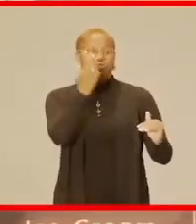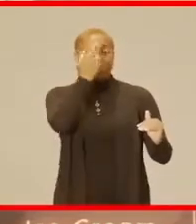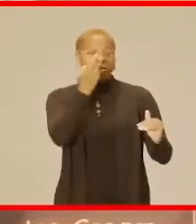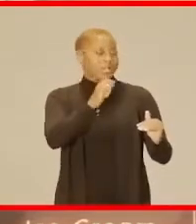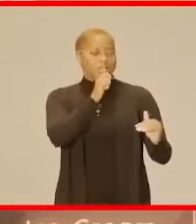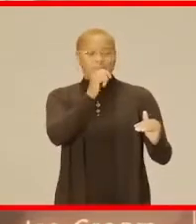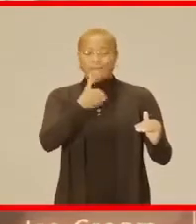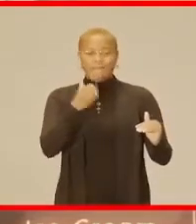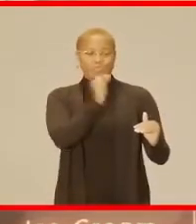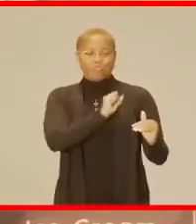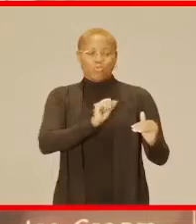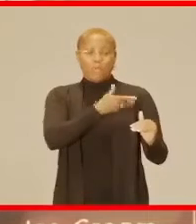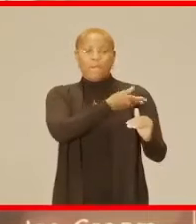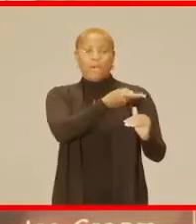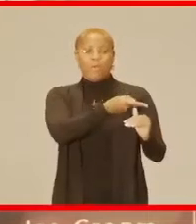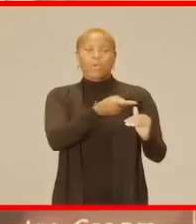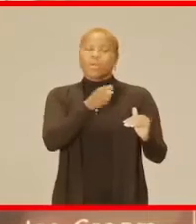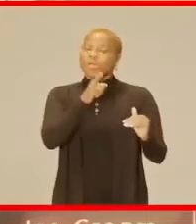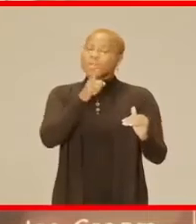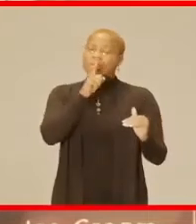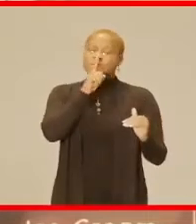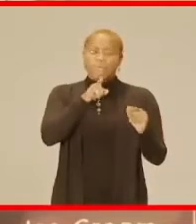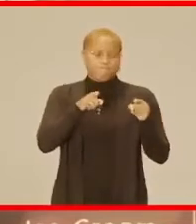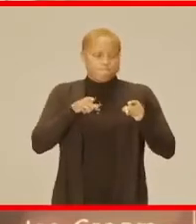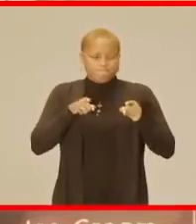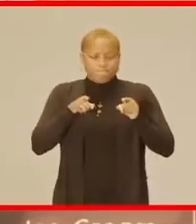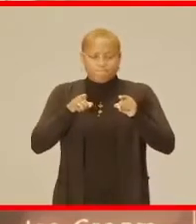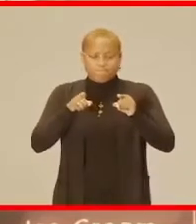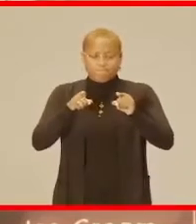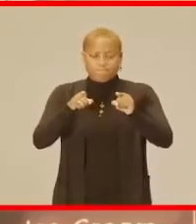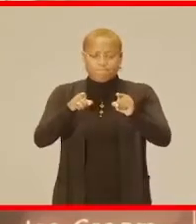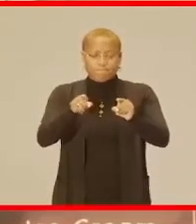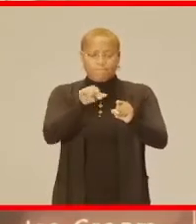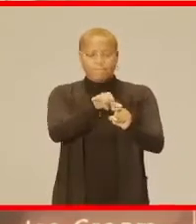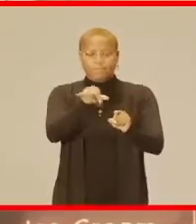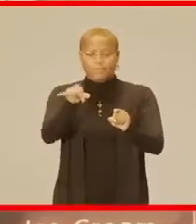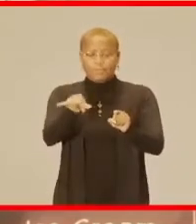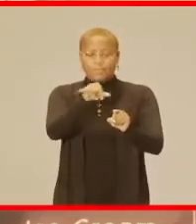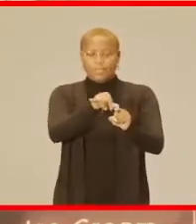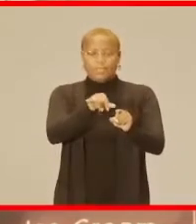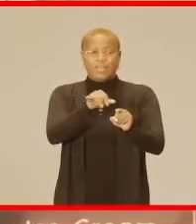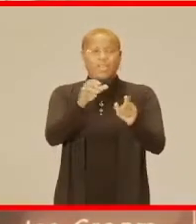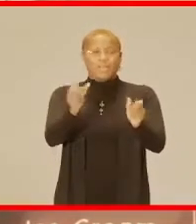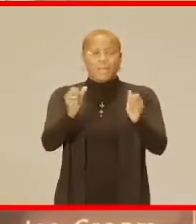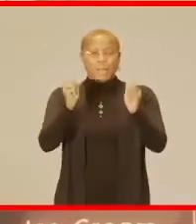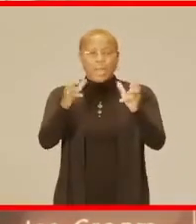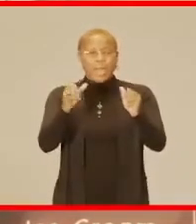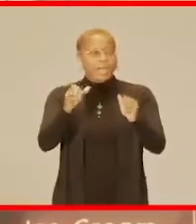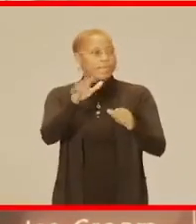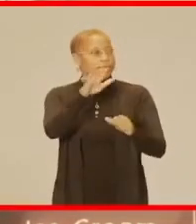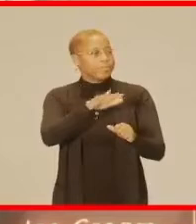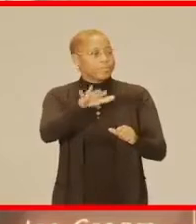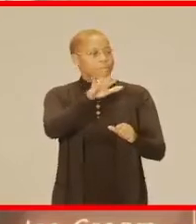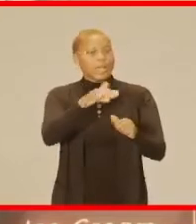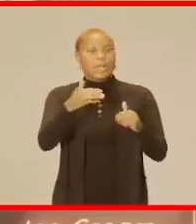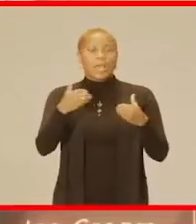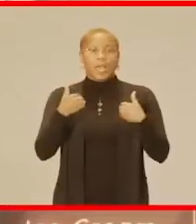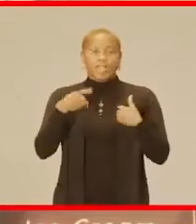having superpowers, really parallels the experience of so many people with